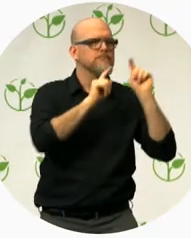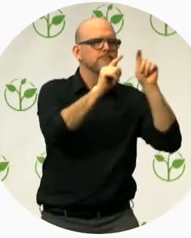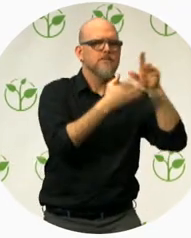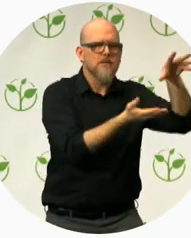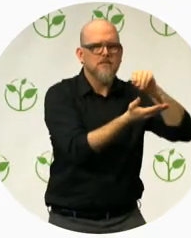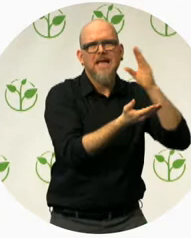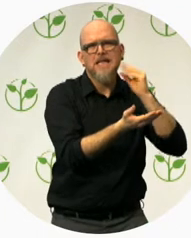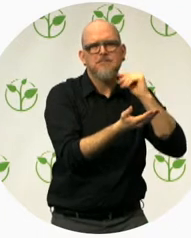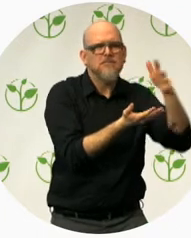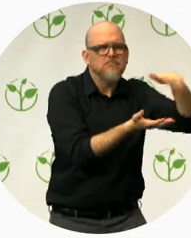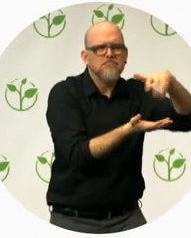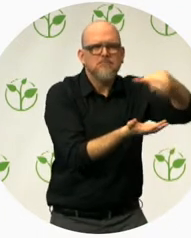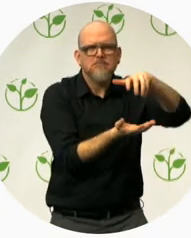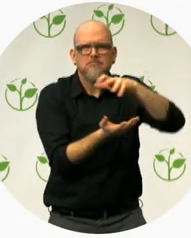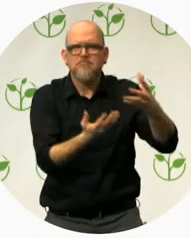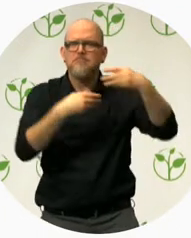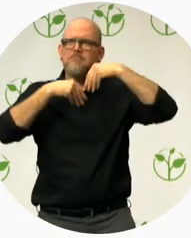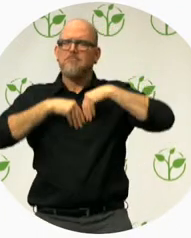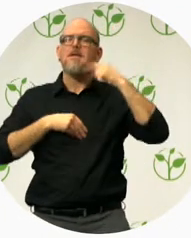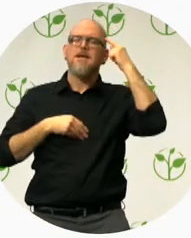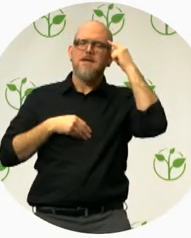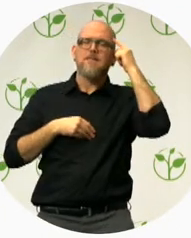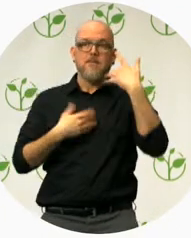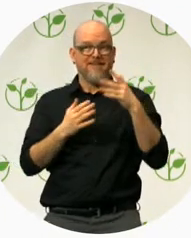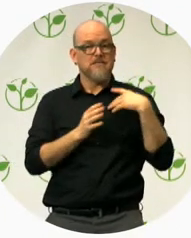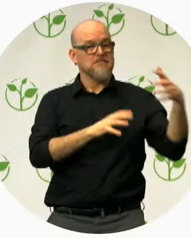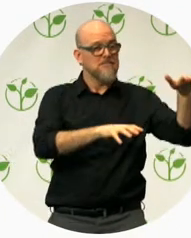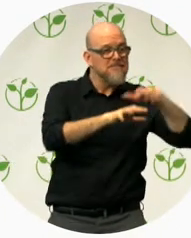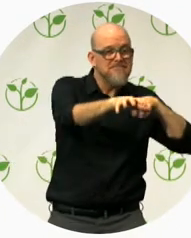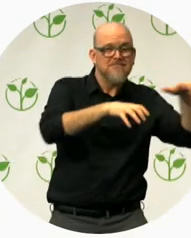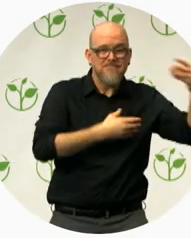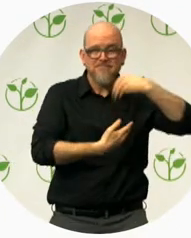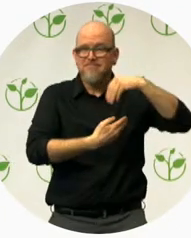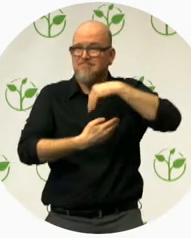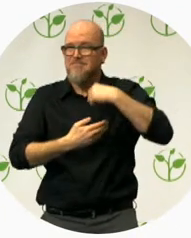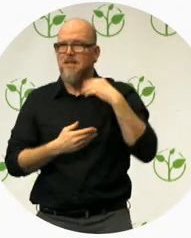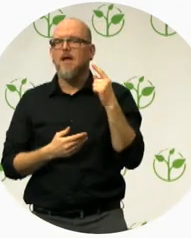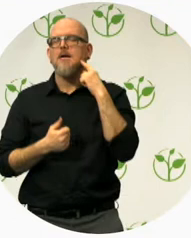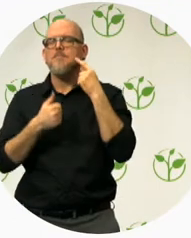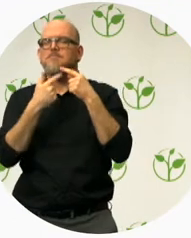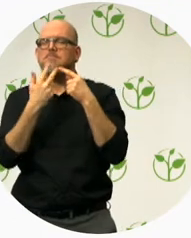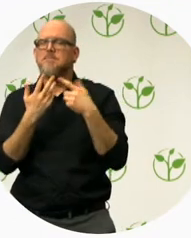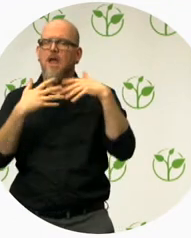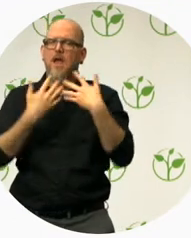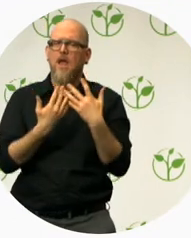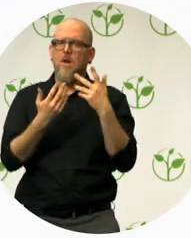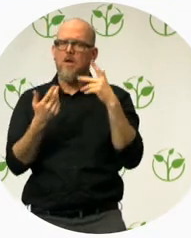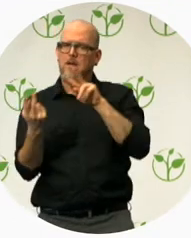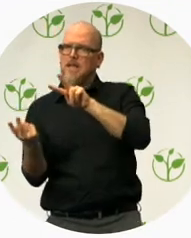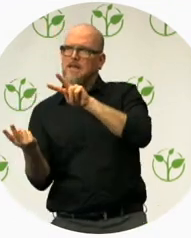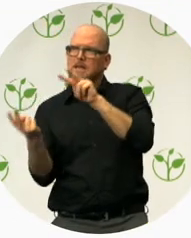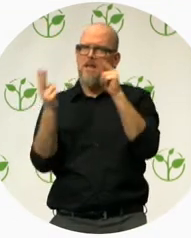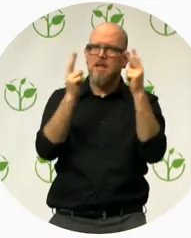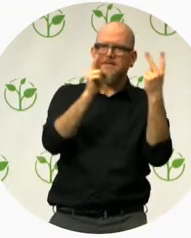over the last few years, both in a replication and transfer of innovations and